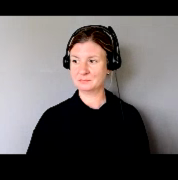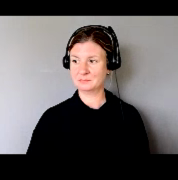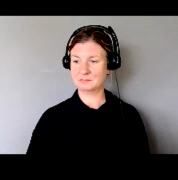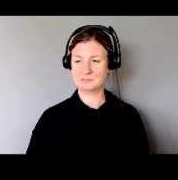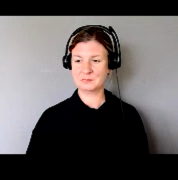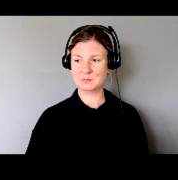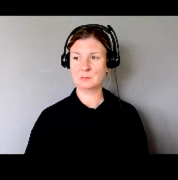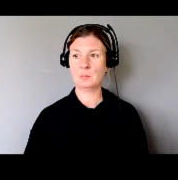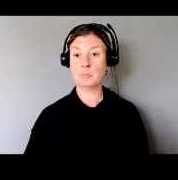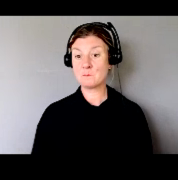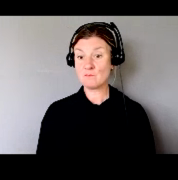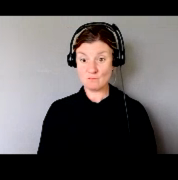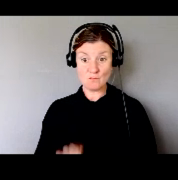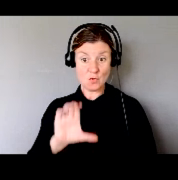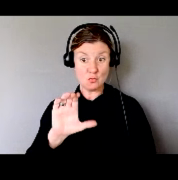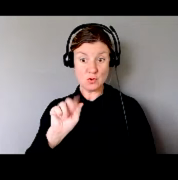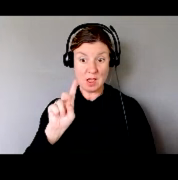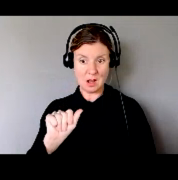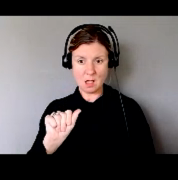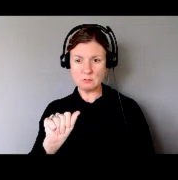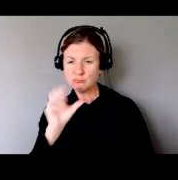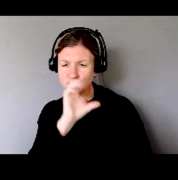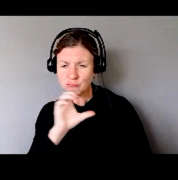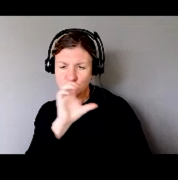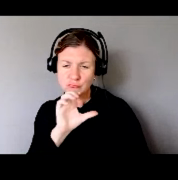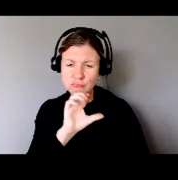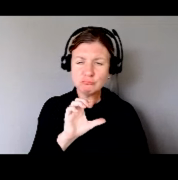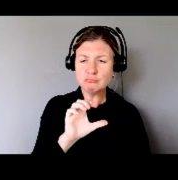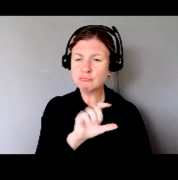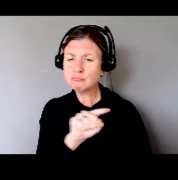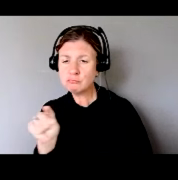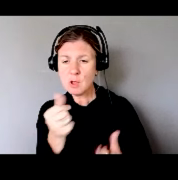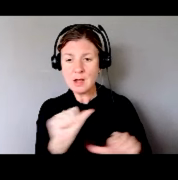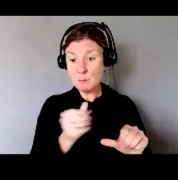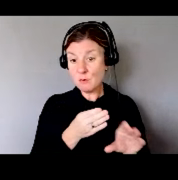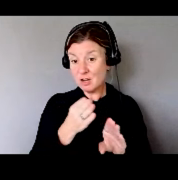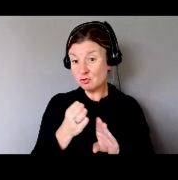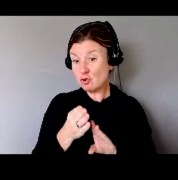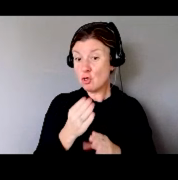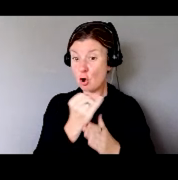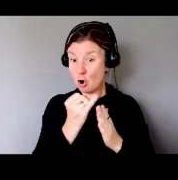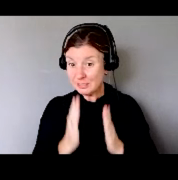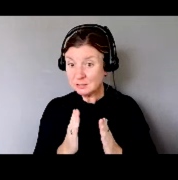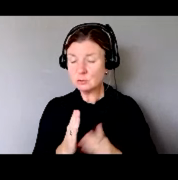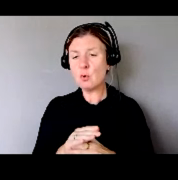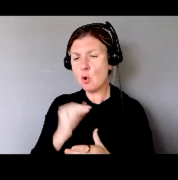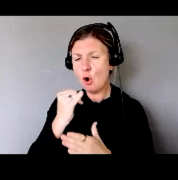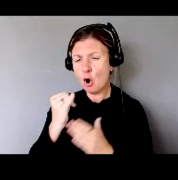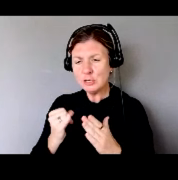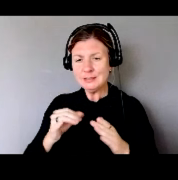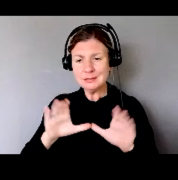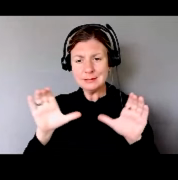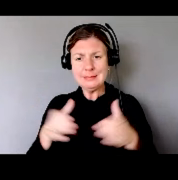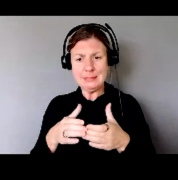CADA is seeking a professional artist or an artist team to join the City of Calgary's Walden